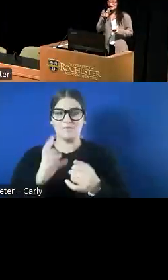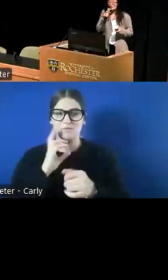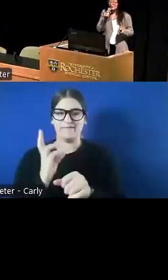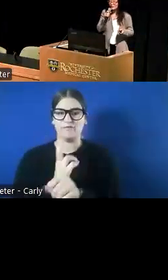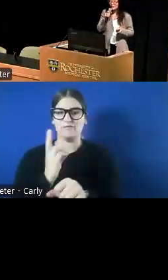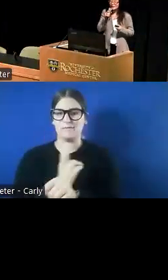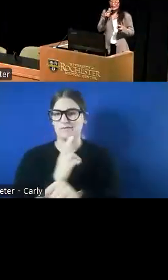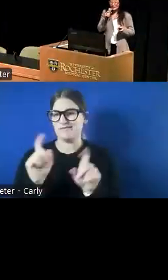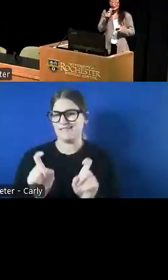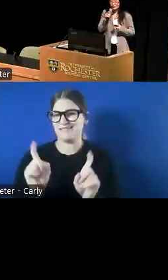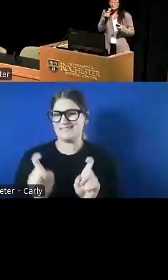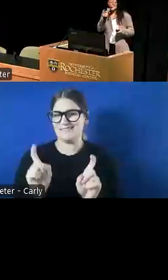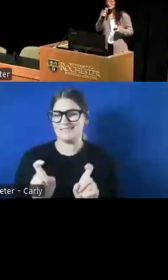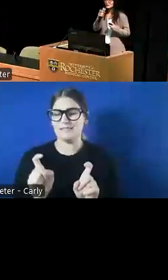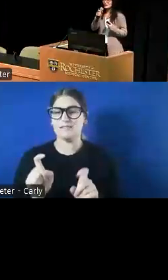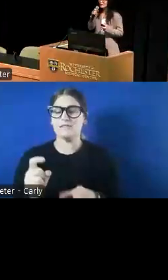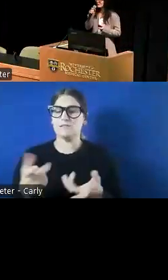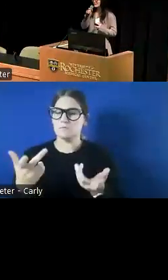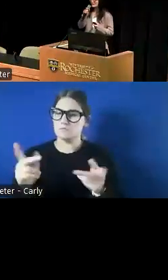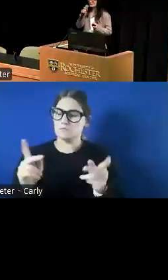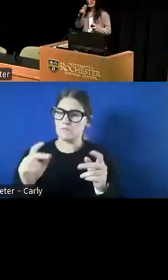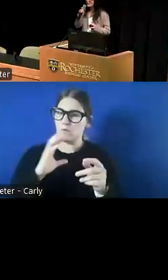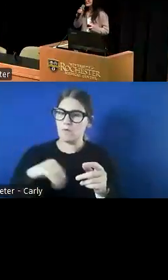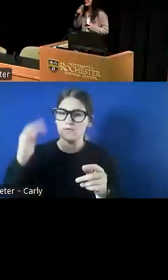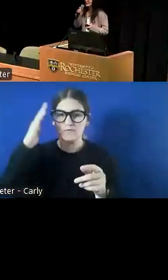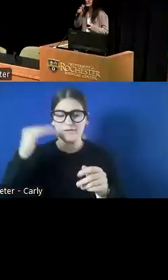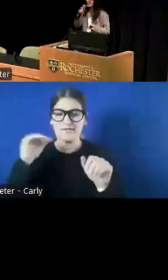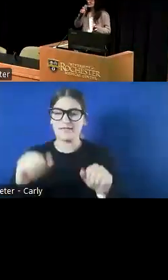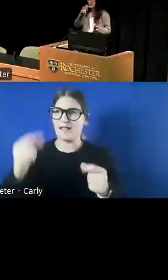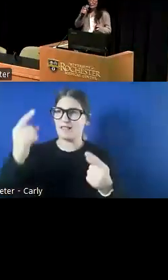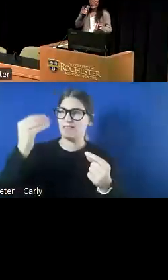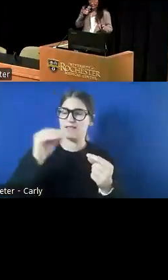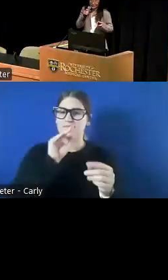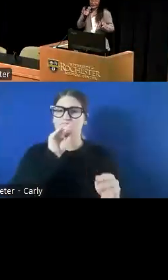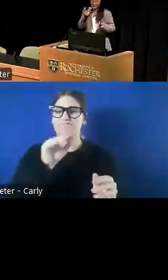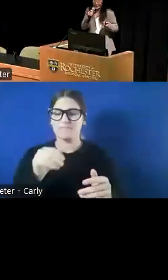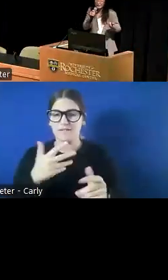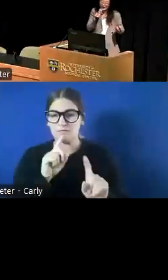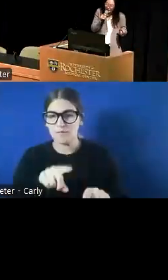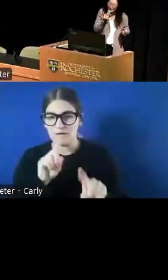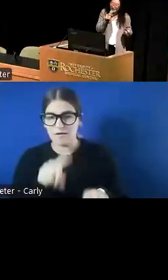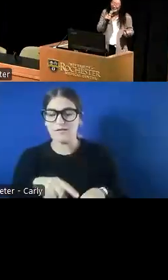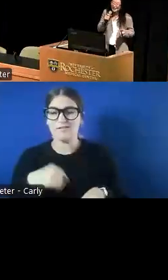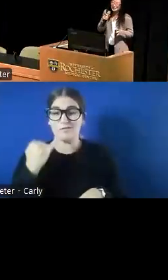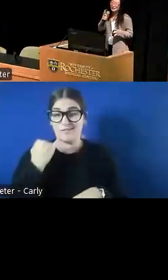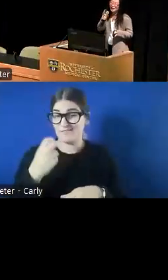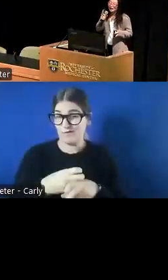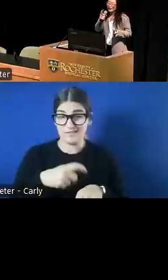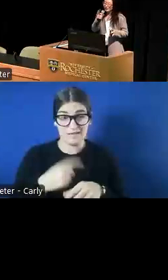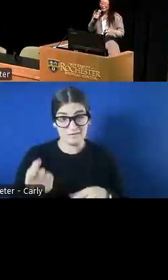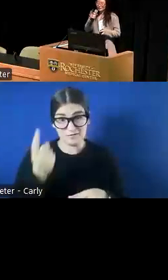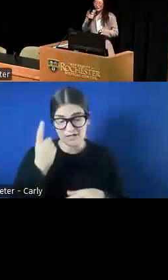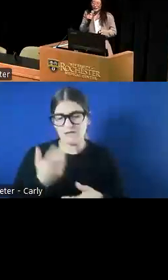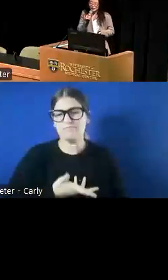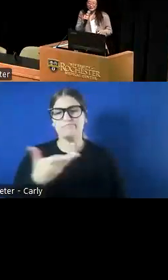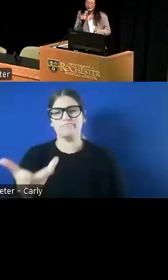Korean older adults think out loud, respond, to tell us if there are certain things that they haven't understood, that are having a hard time understanding that